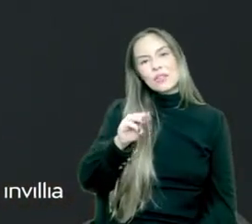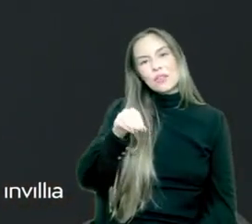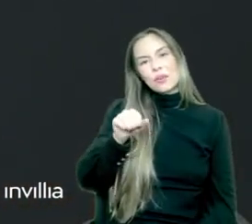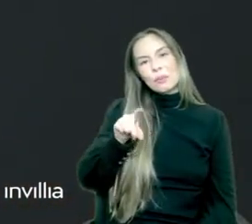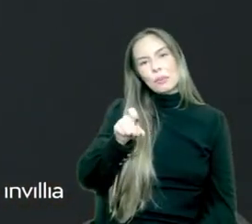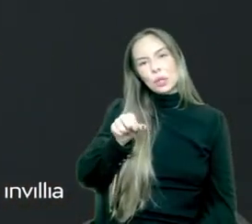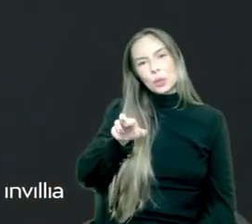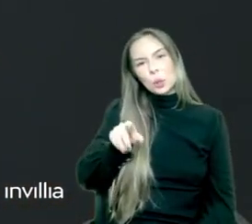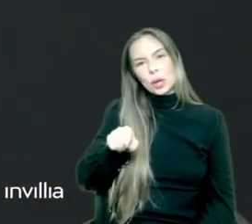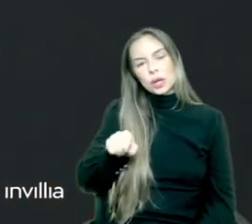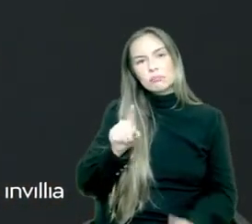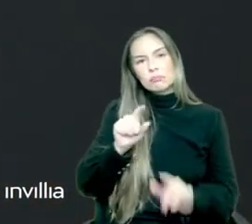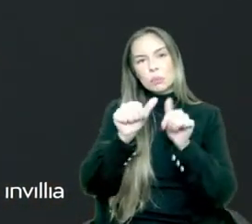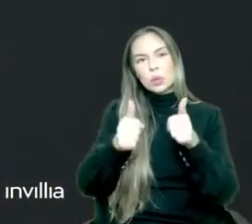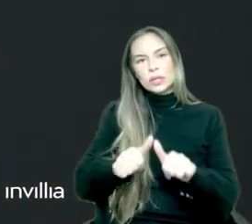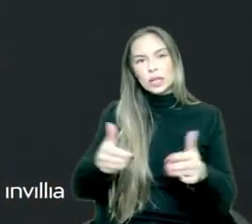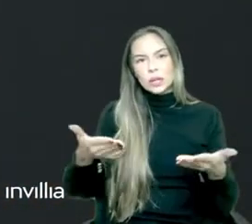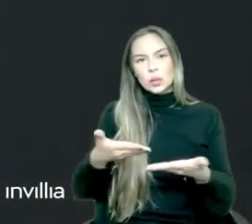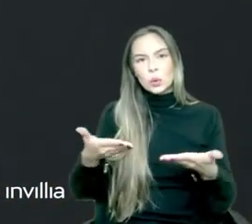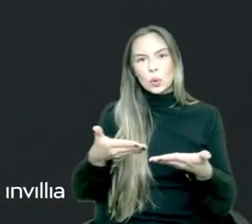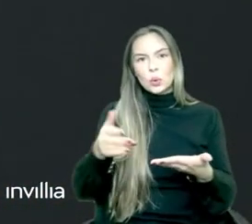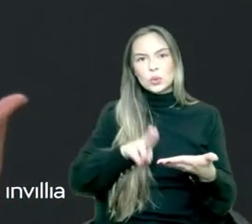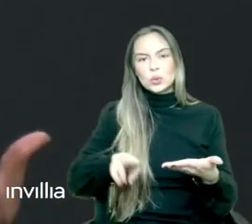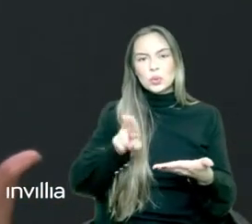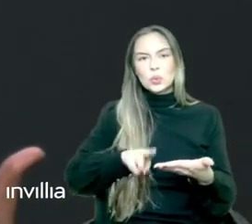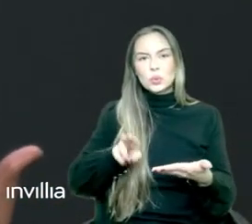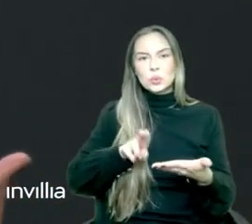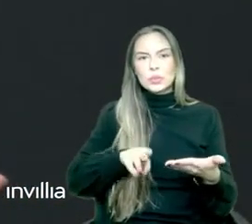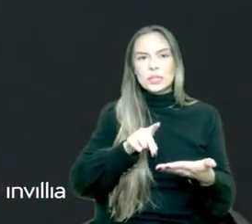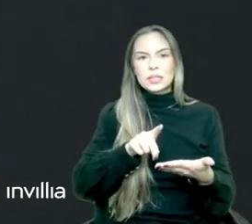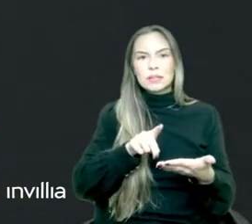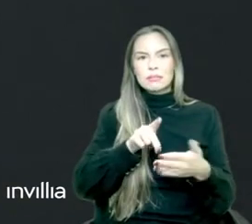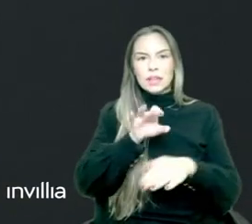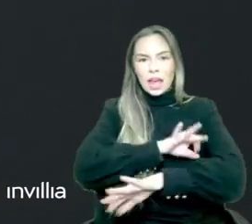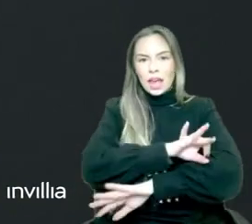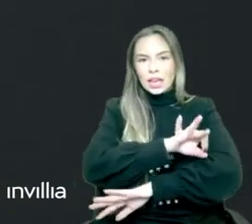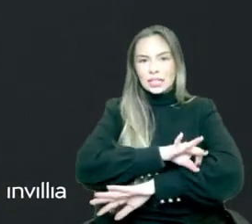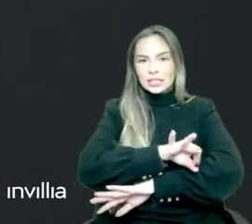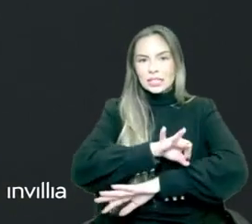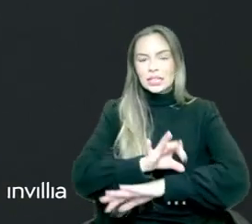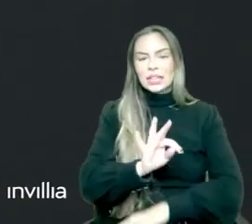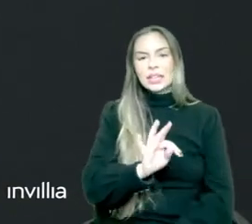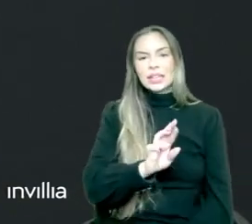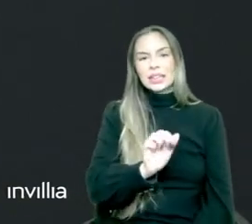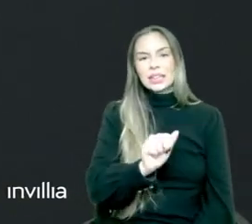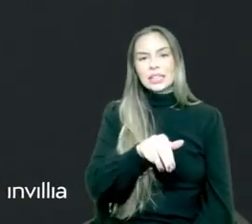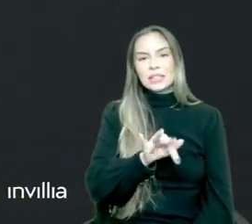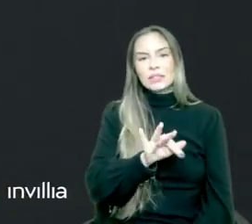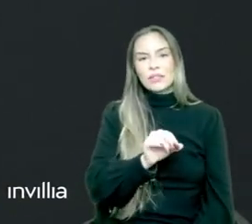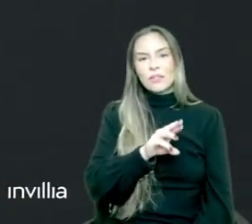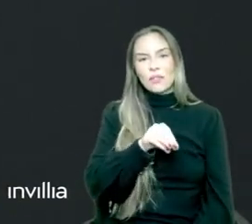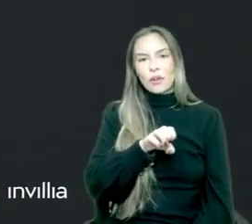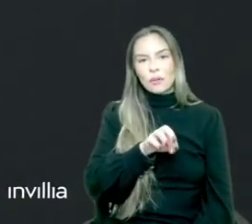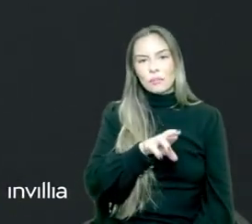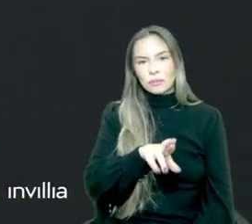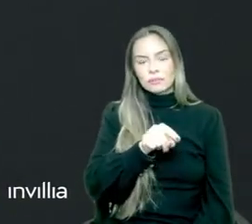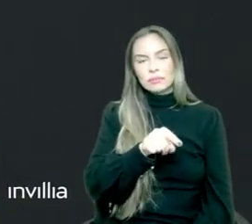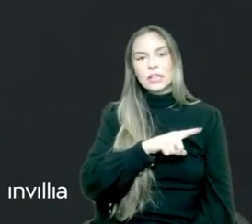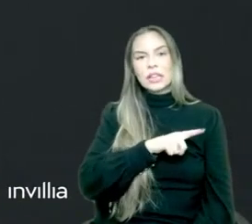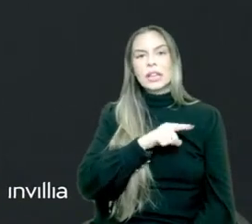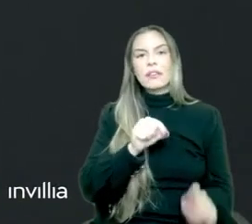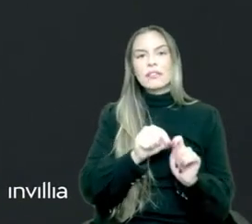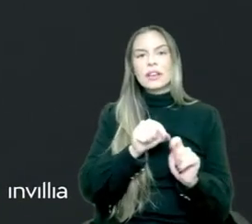built on a transformer architecture. Very great output, unfortunately, huge consumer of